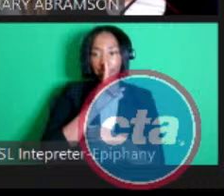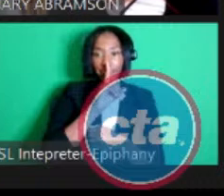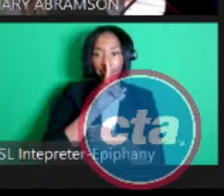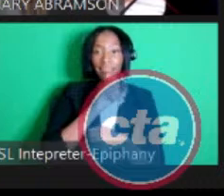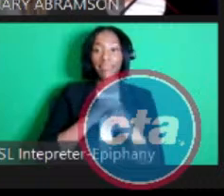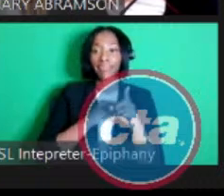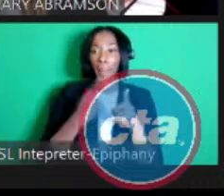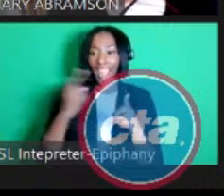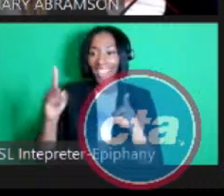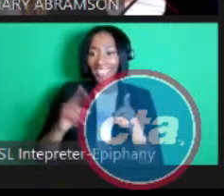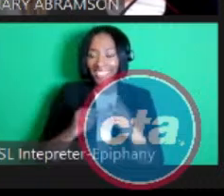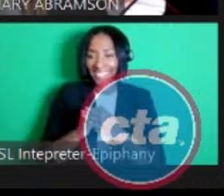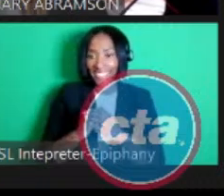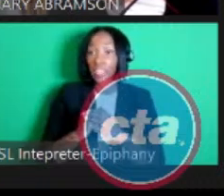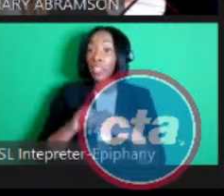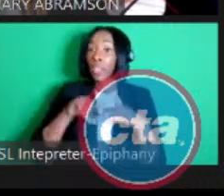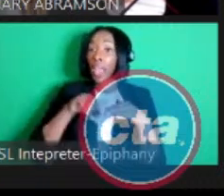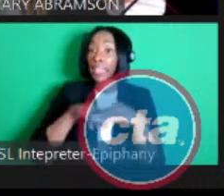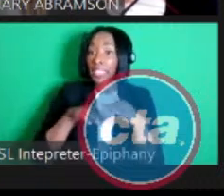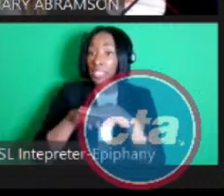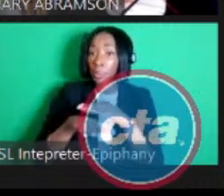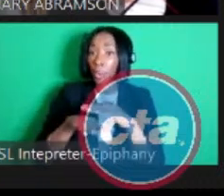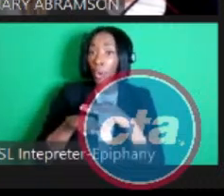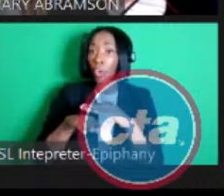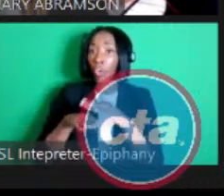there you go. Accessible route